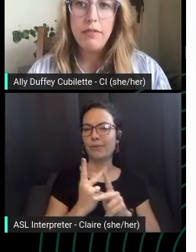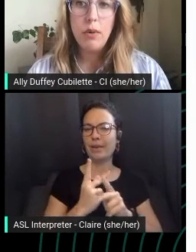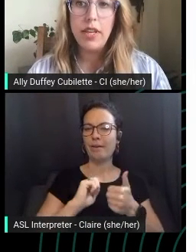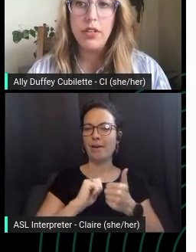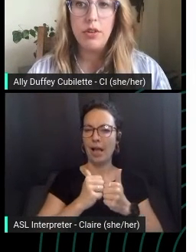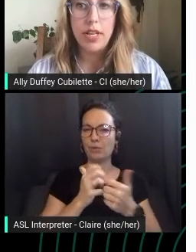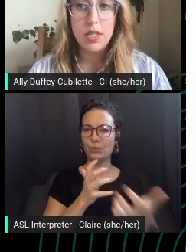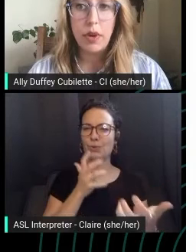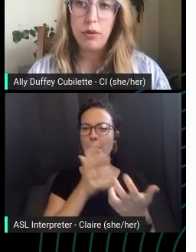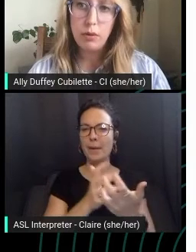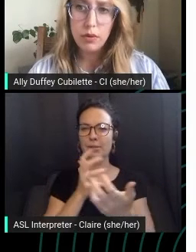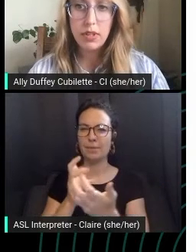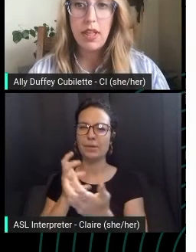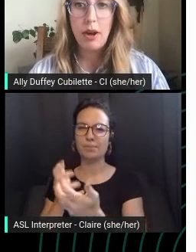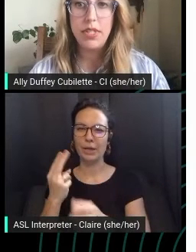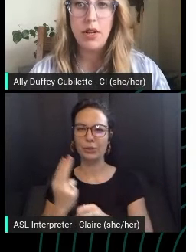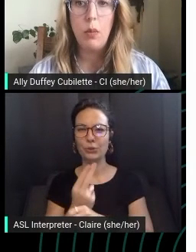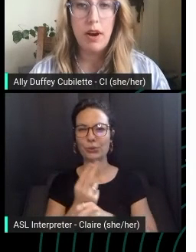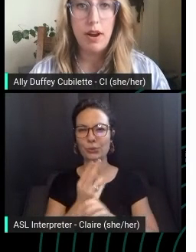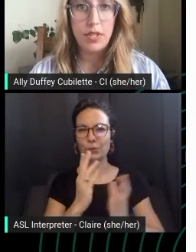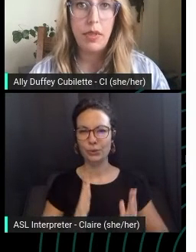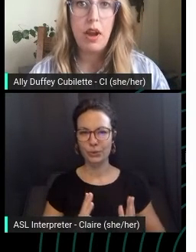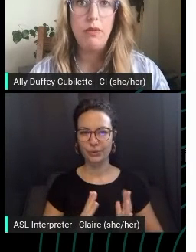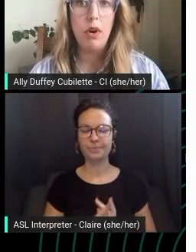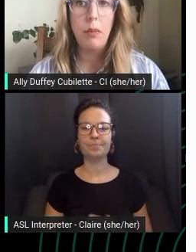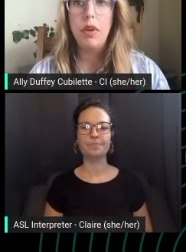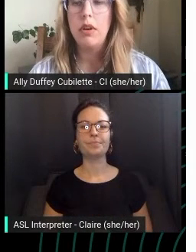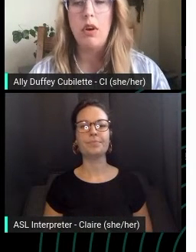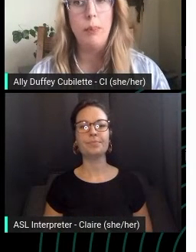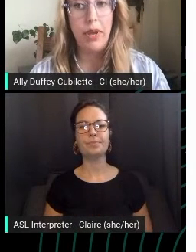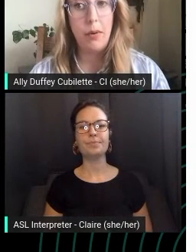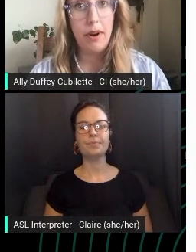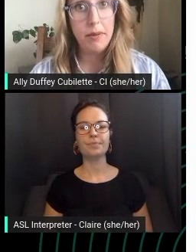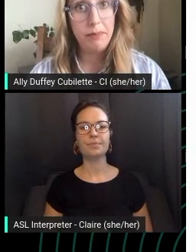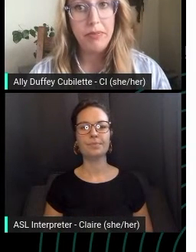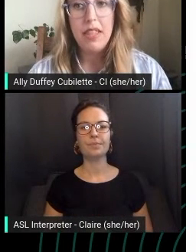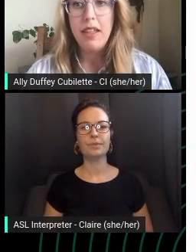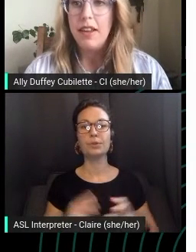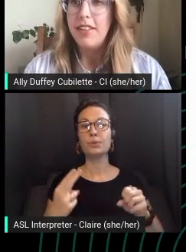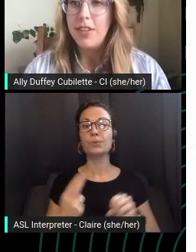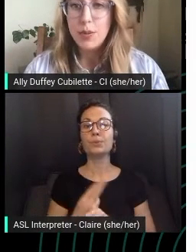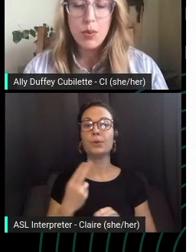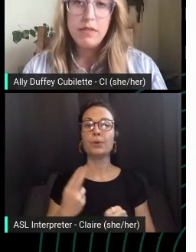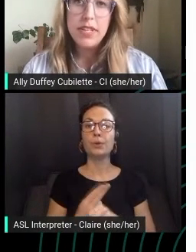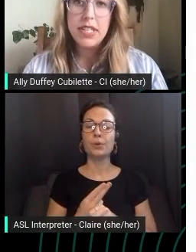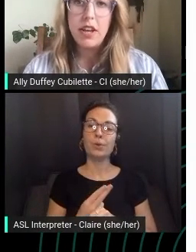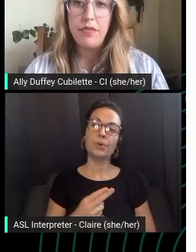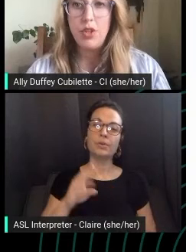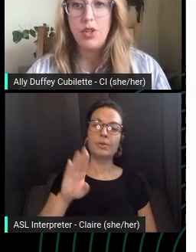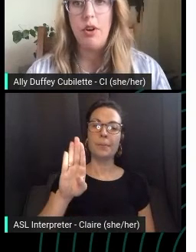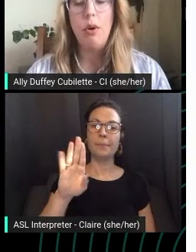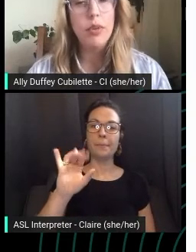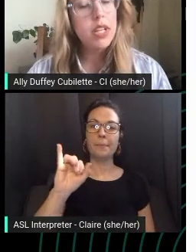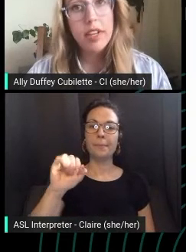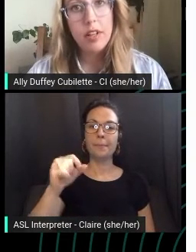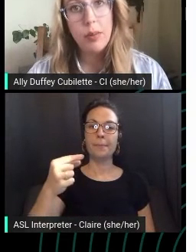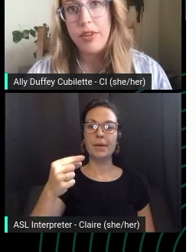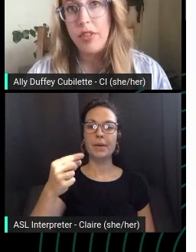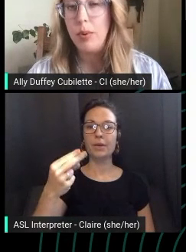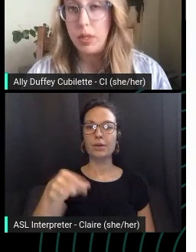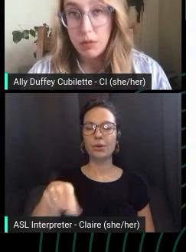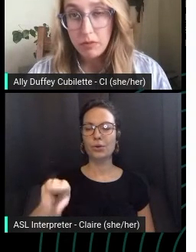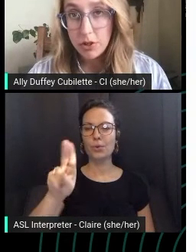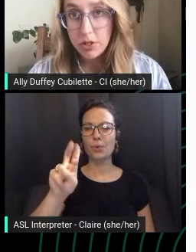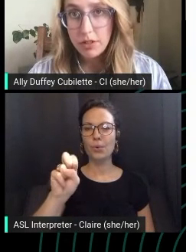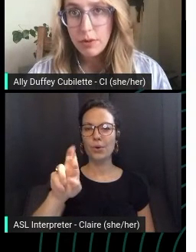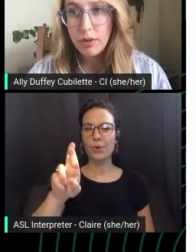Second, GA4 integrates with Google's cloud data warehousing platform called BigQuery. This was previously a feature only available